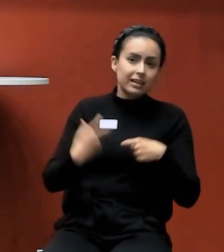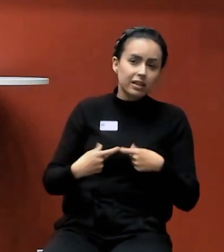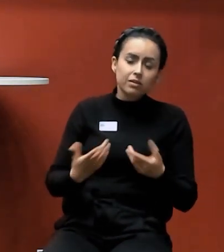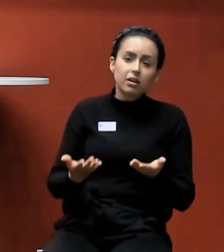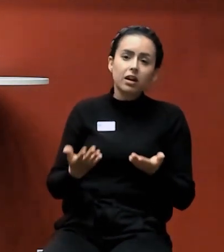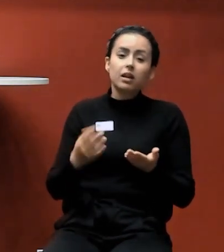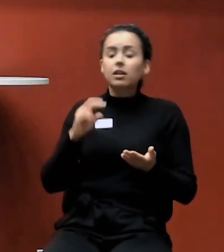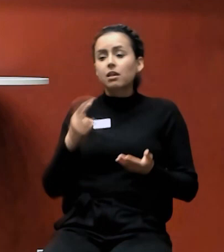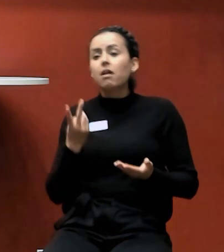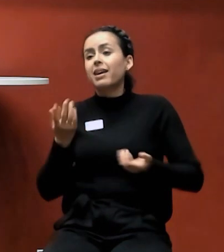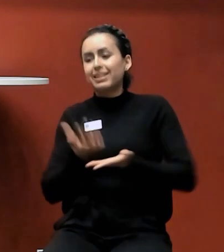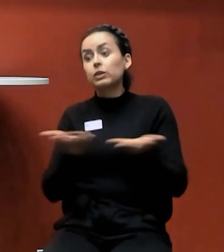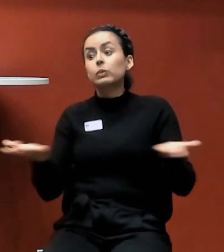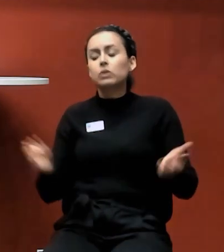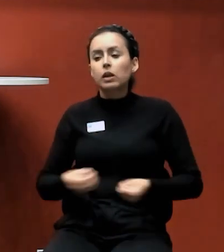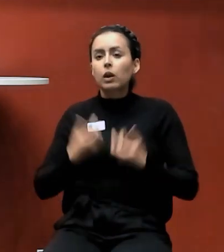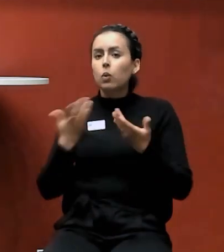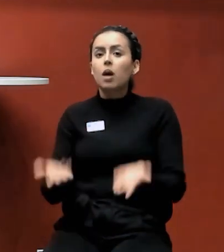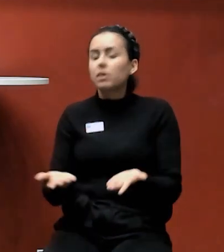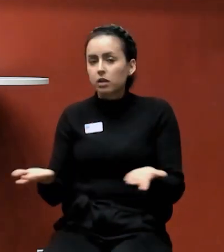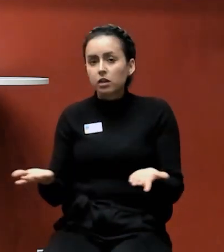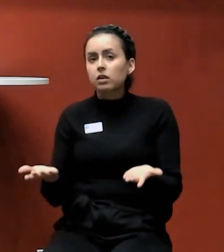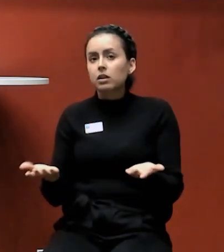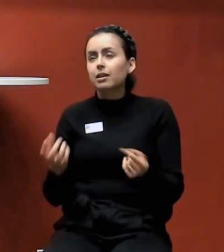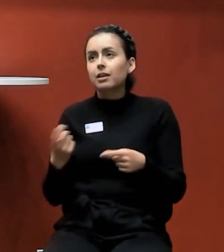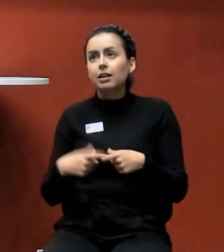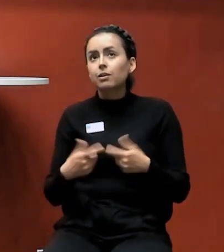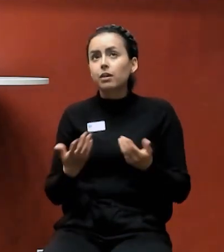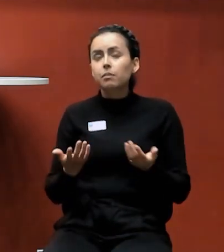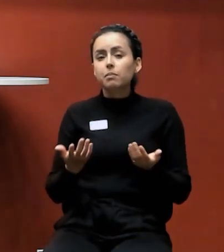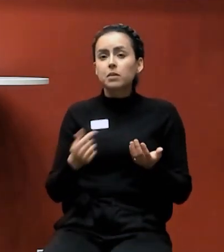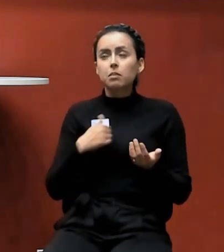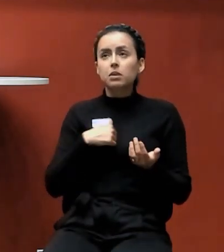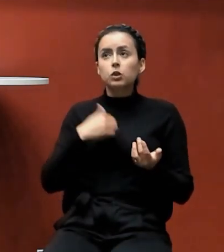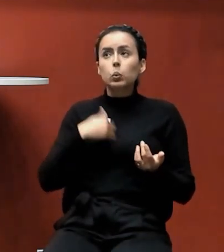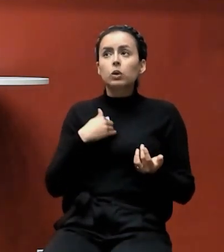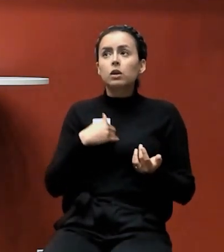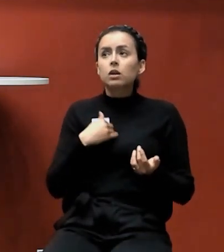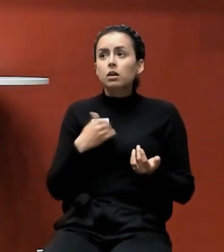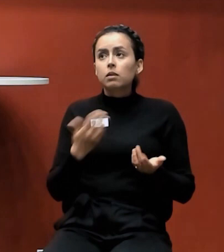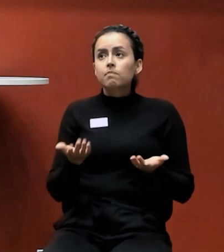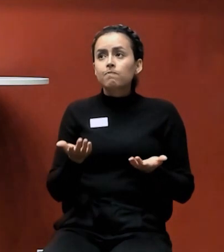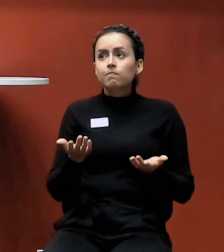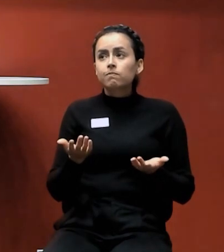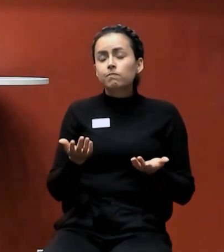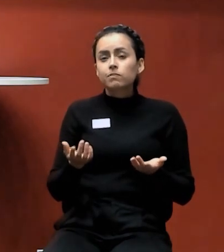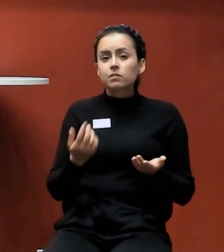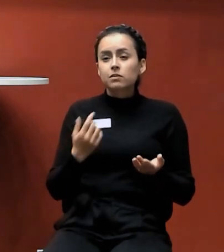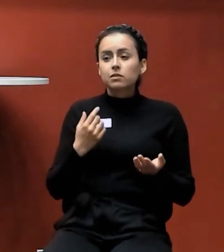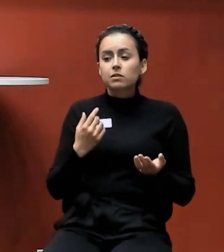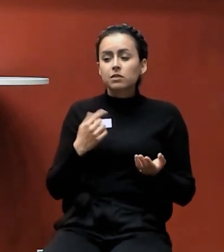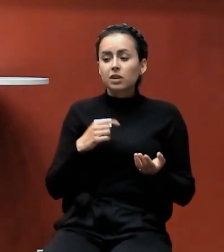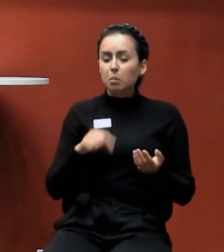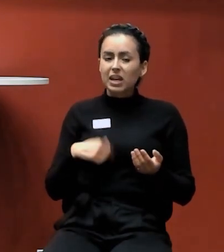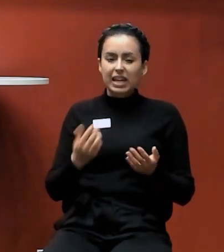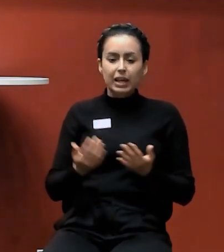dancing and creating performance. I feel we're just so disconnected to the